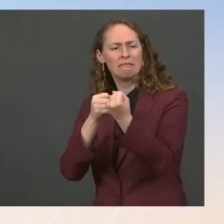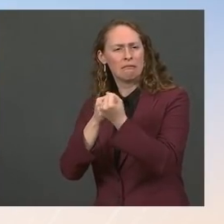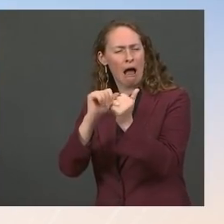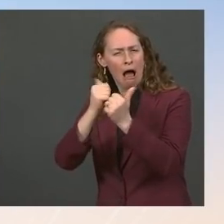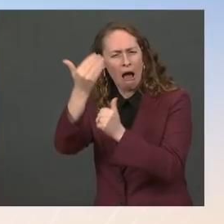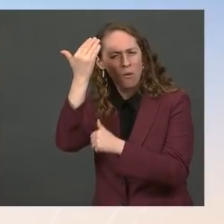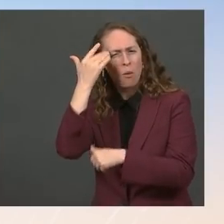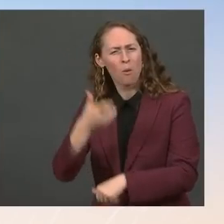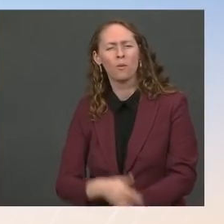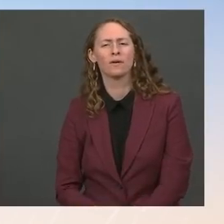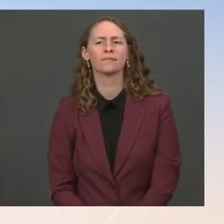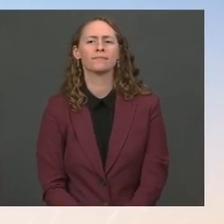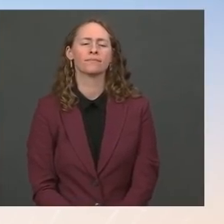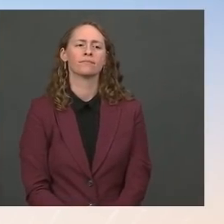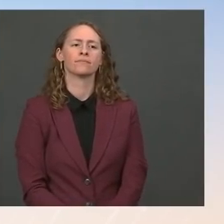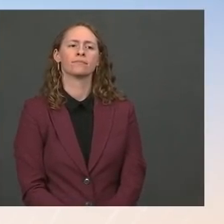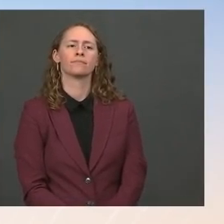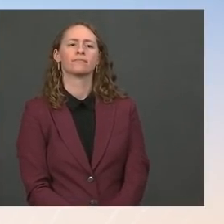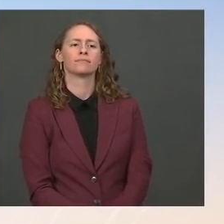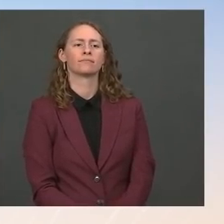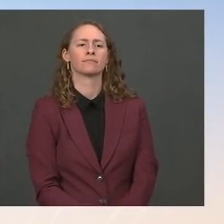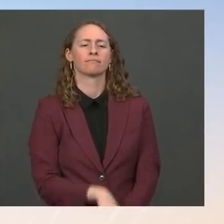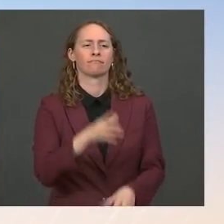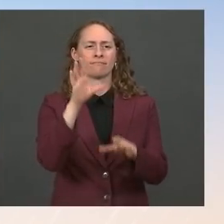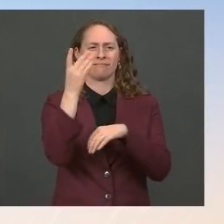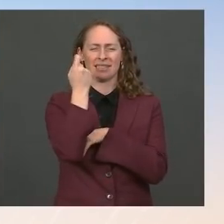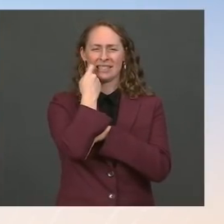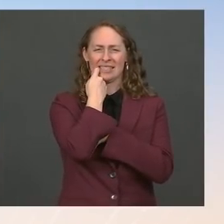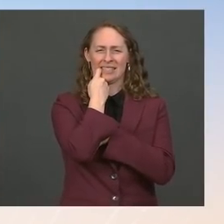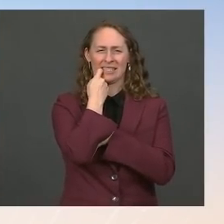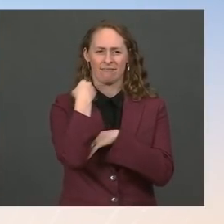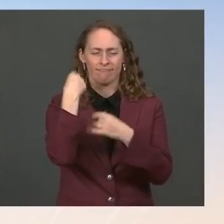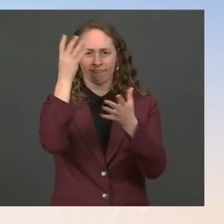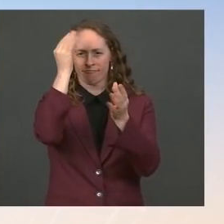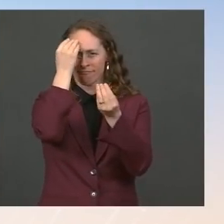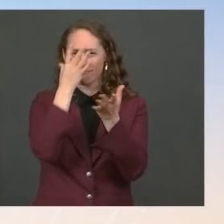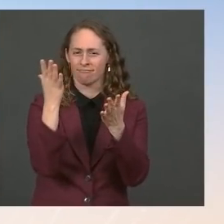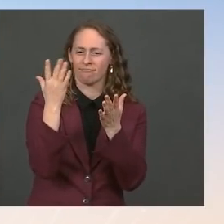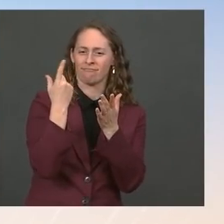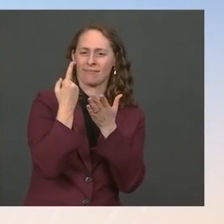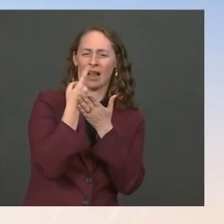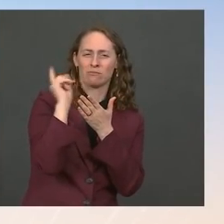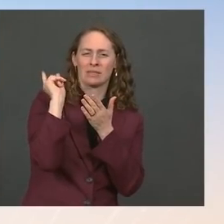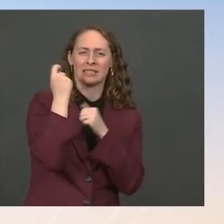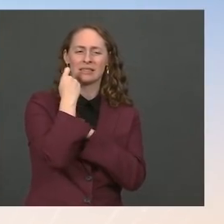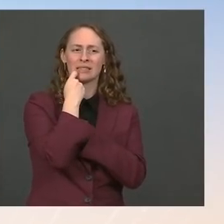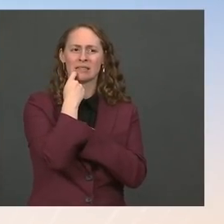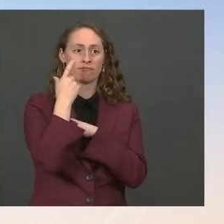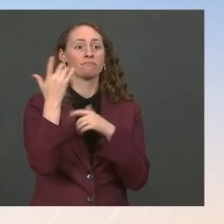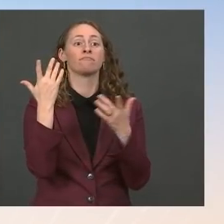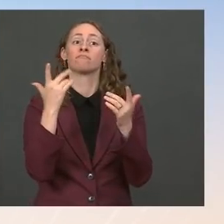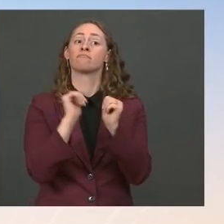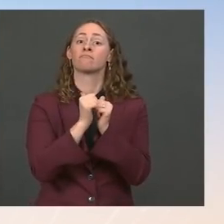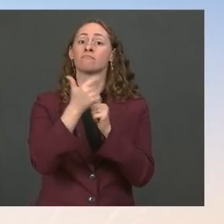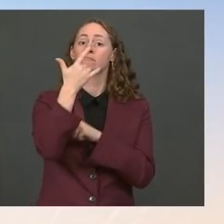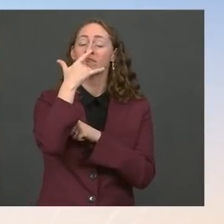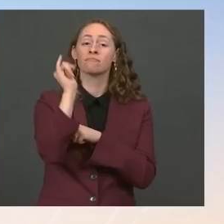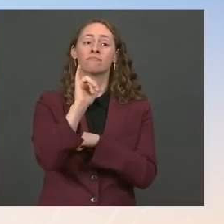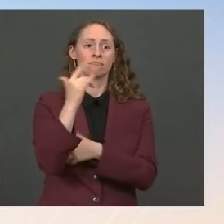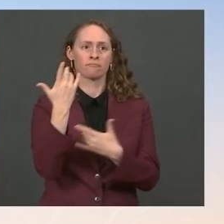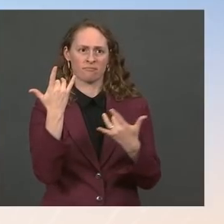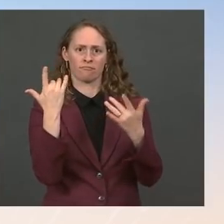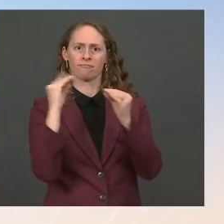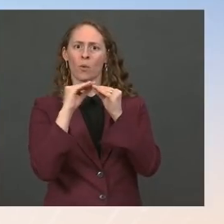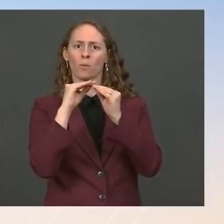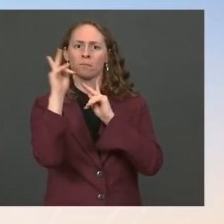can? Well, clearly, we just announced a number of steps just last week in order to increase capacity. I just announced a step today,